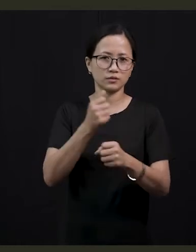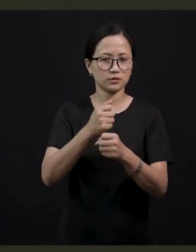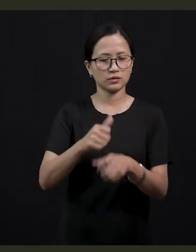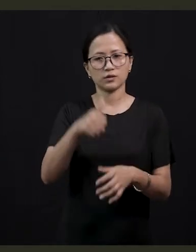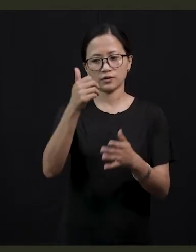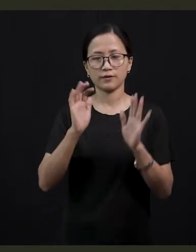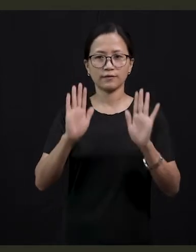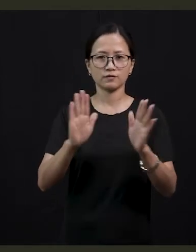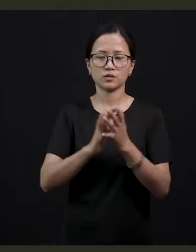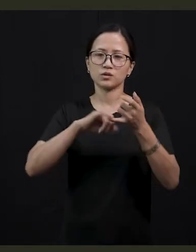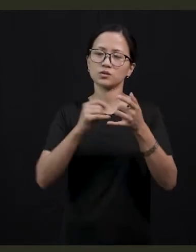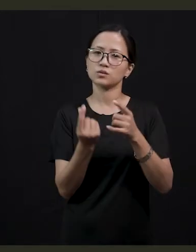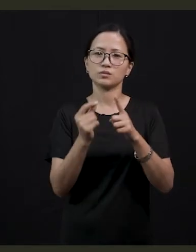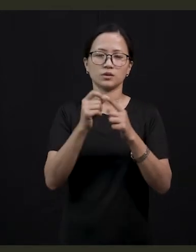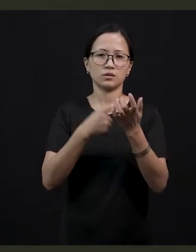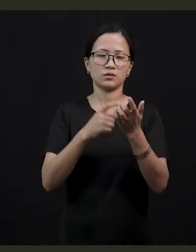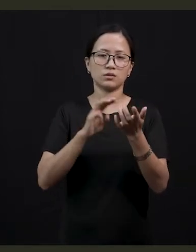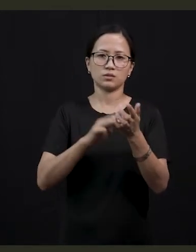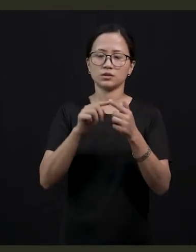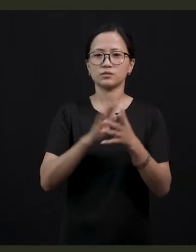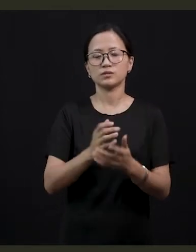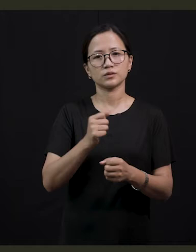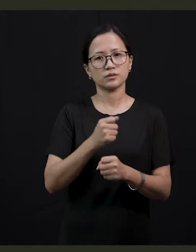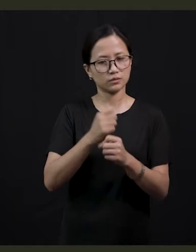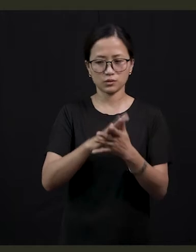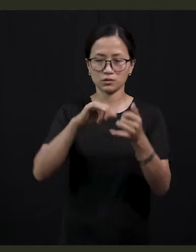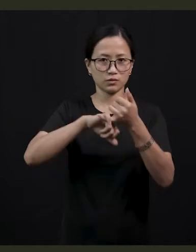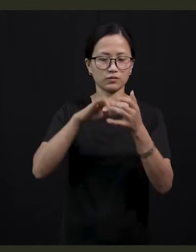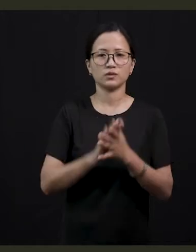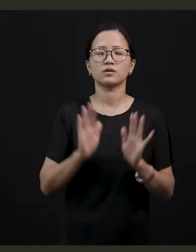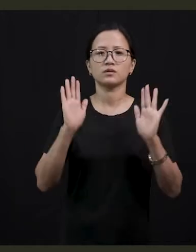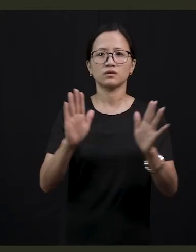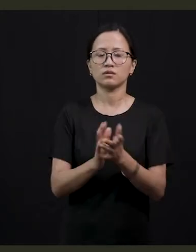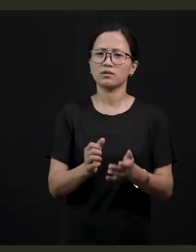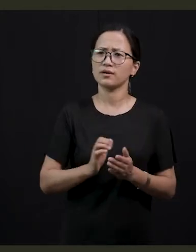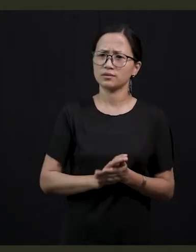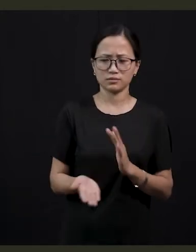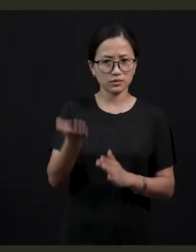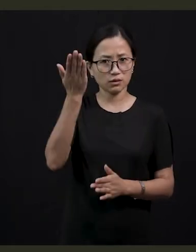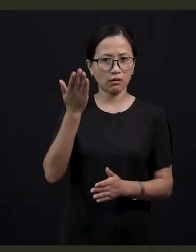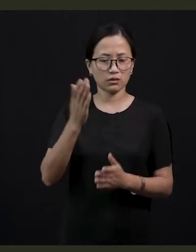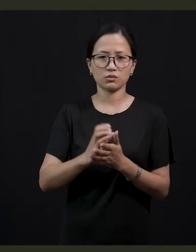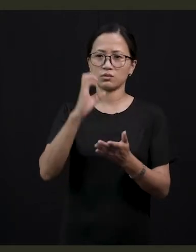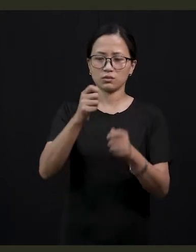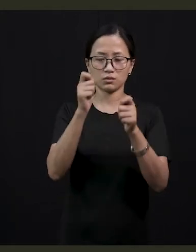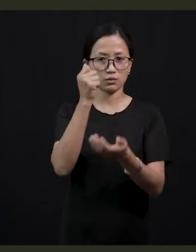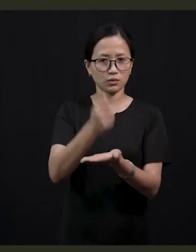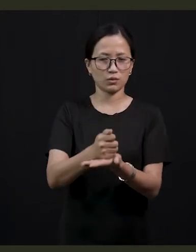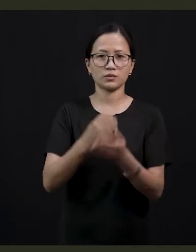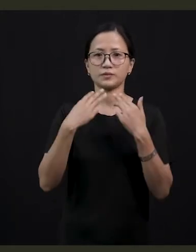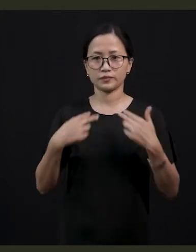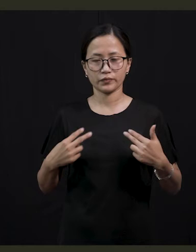Supreme Court, but we are talking about the state government. So all the state governments in the judiciary will have a high court of its own. Then there are going